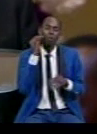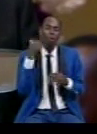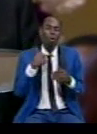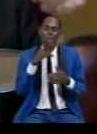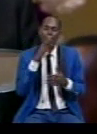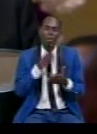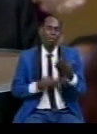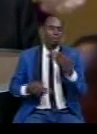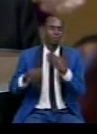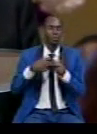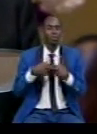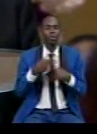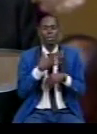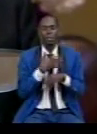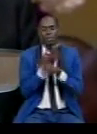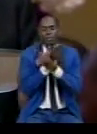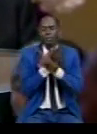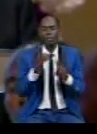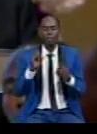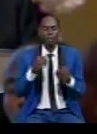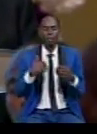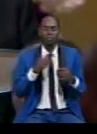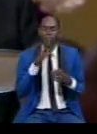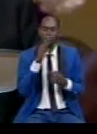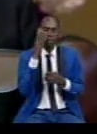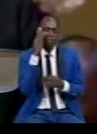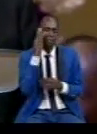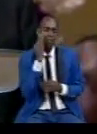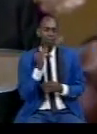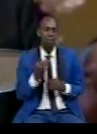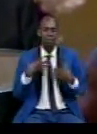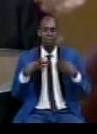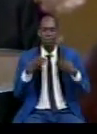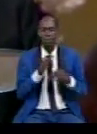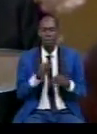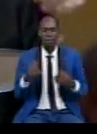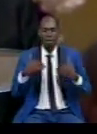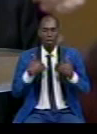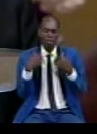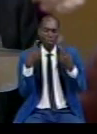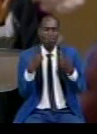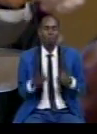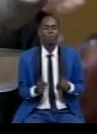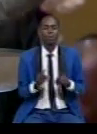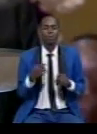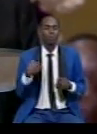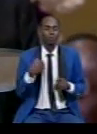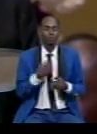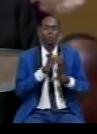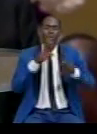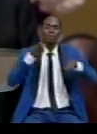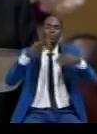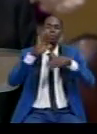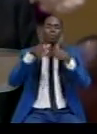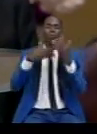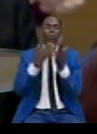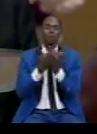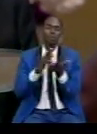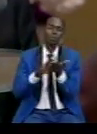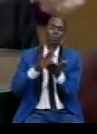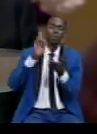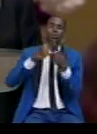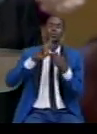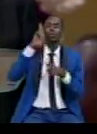and deliverances have been experienced. Healing has taken place. We return all the glory back to you